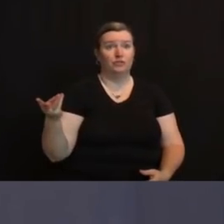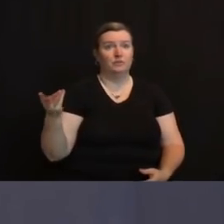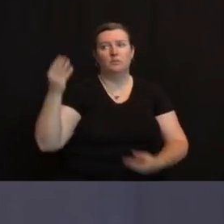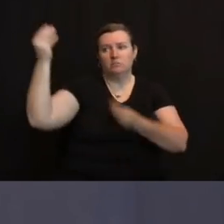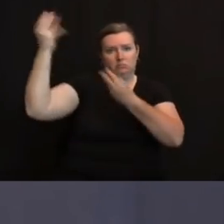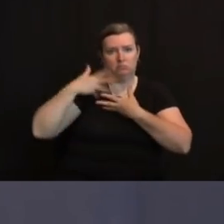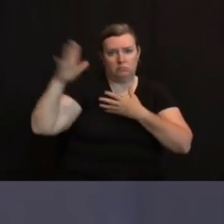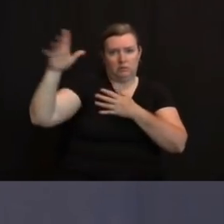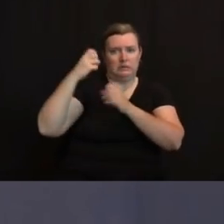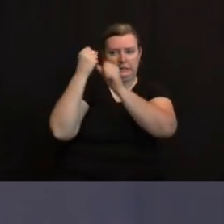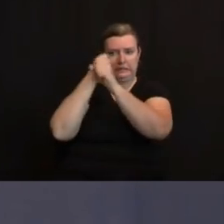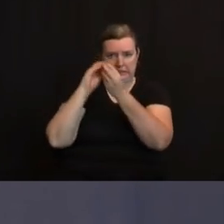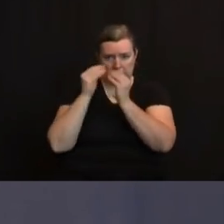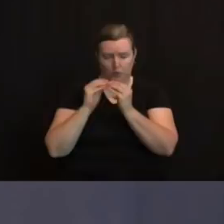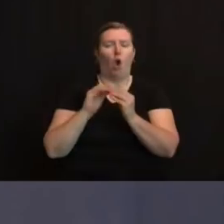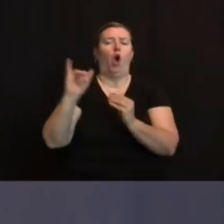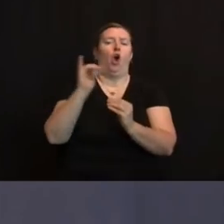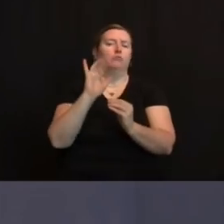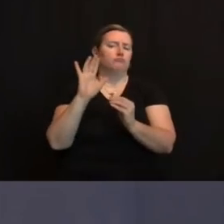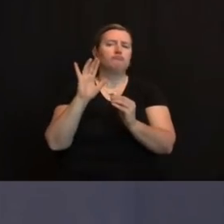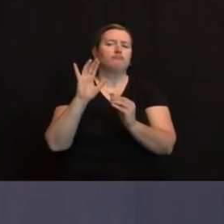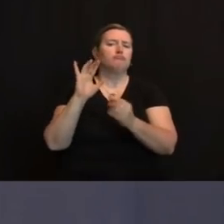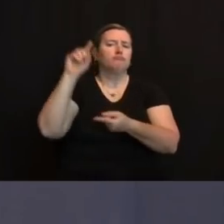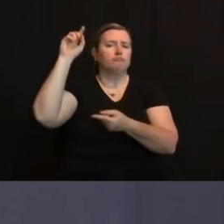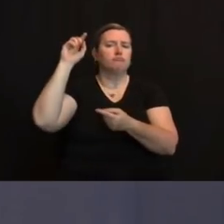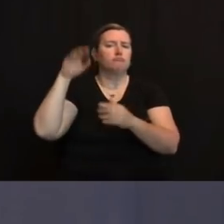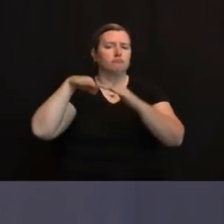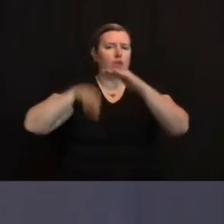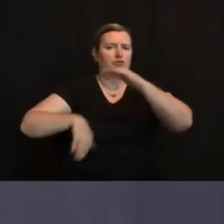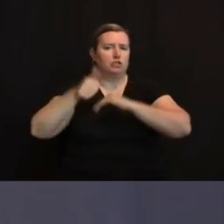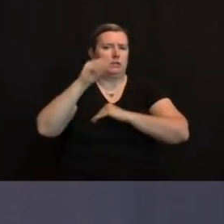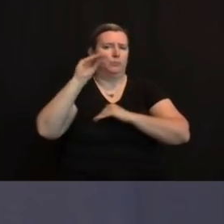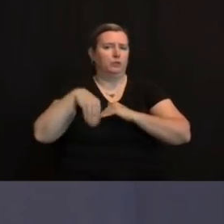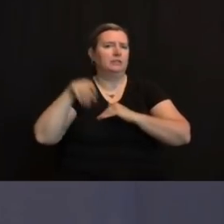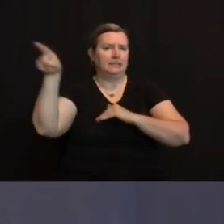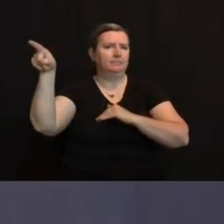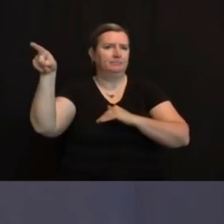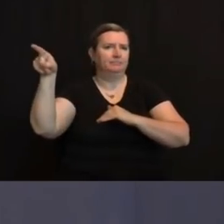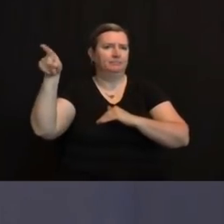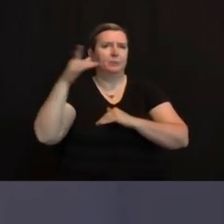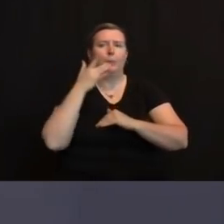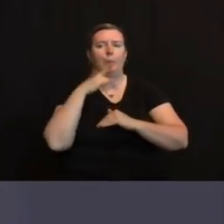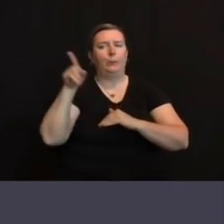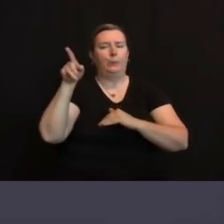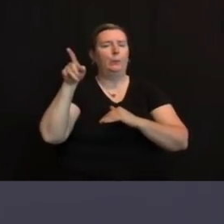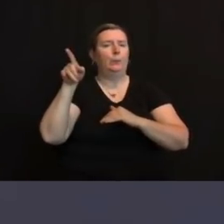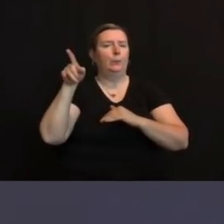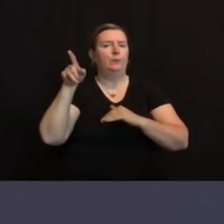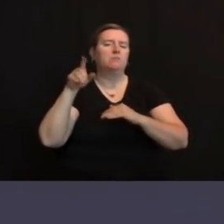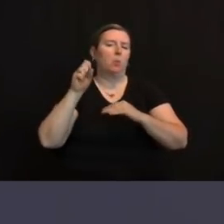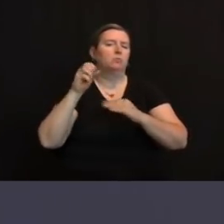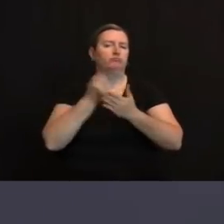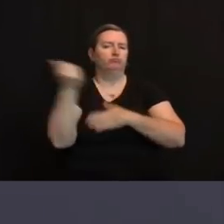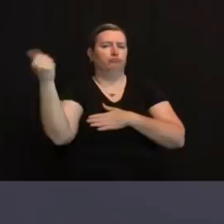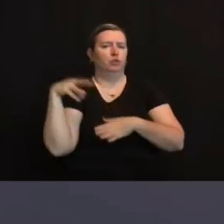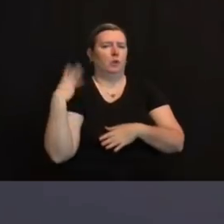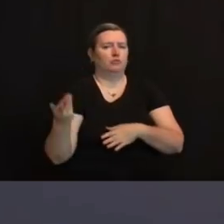statistics, and they met the threshold to be removed. I'm